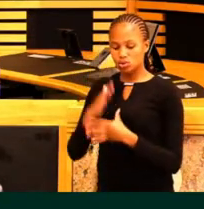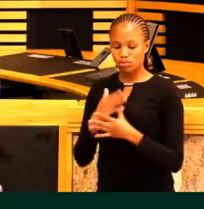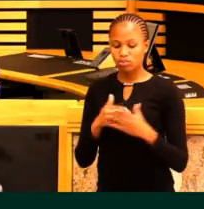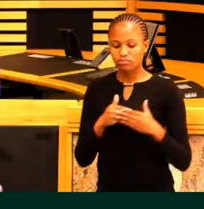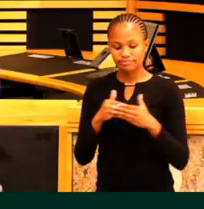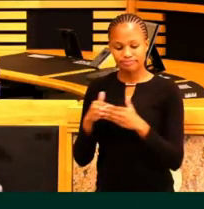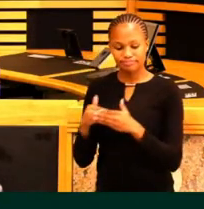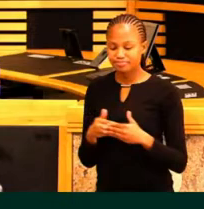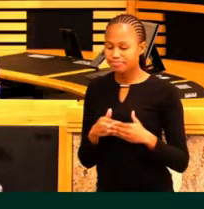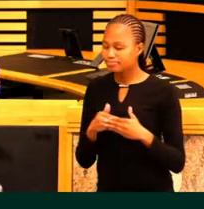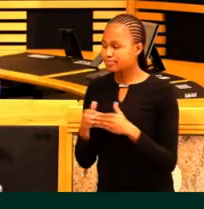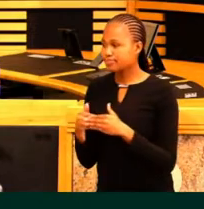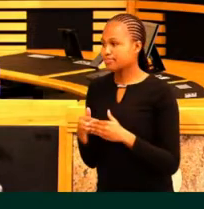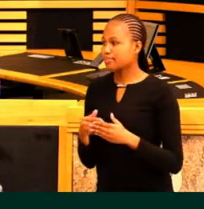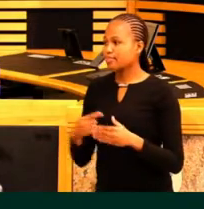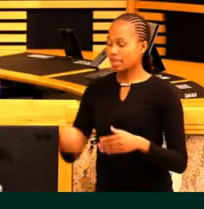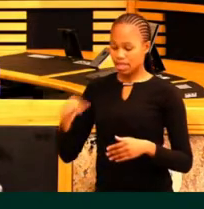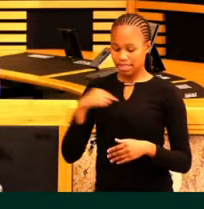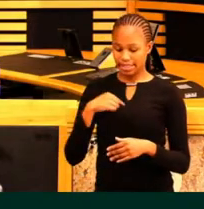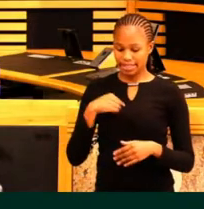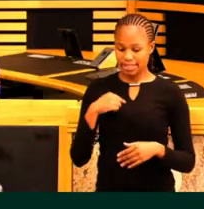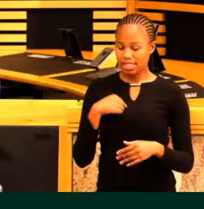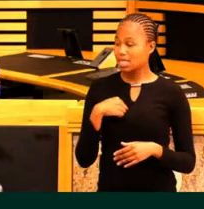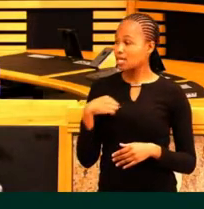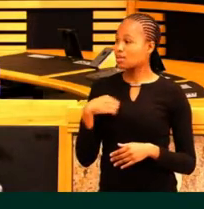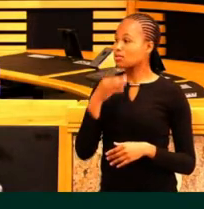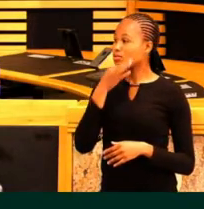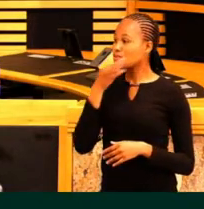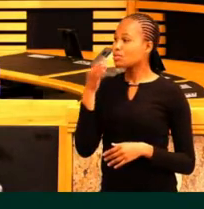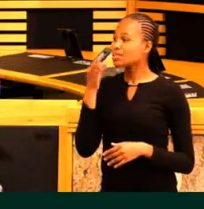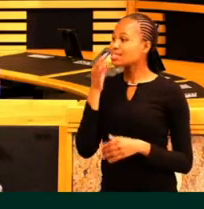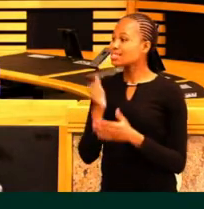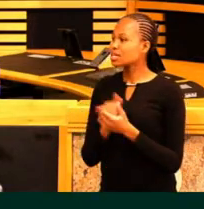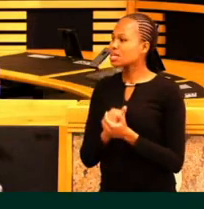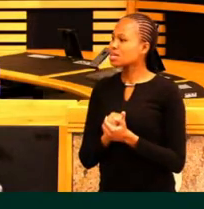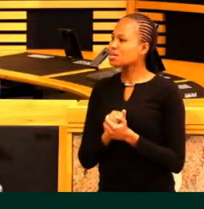therefore are saying a